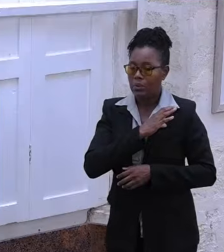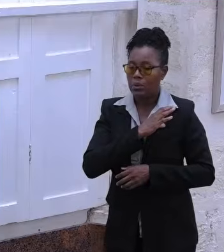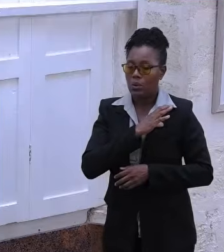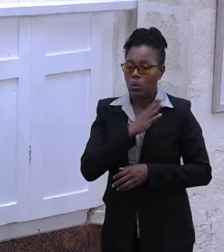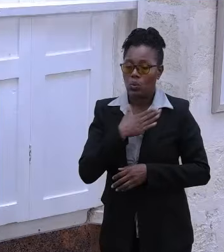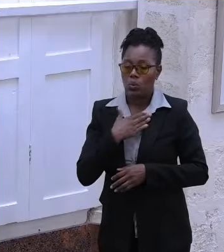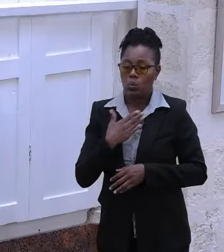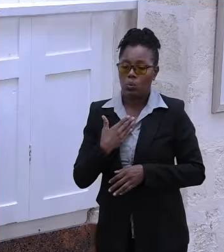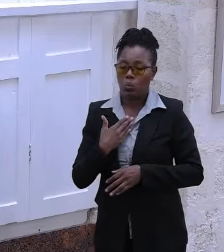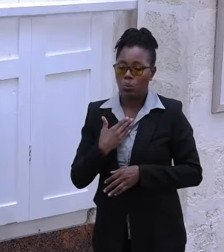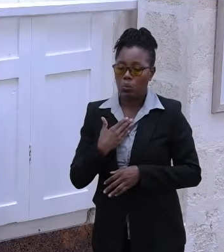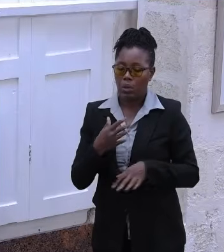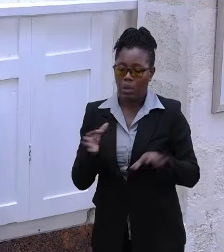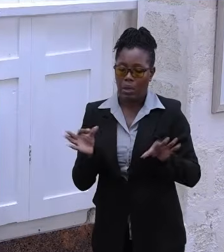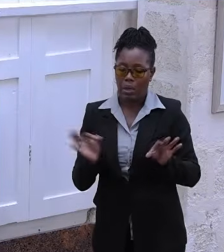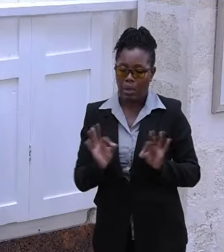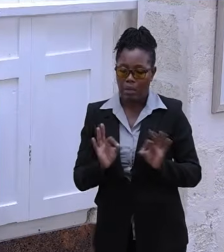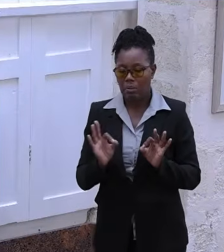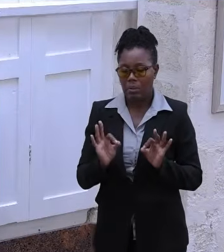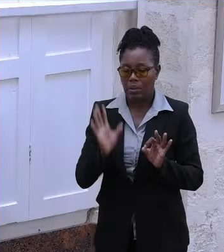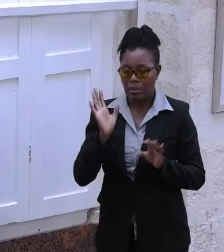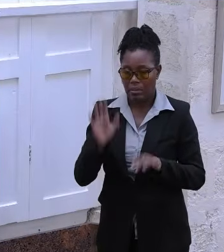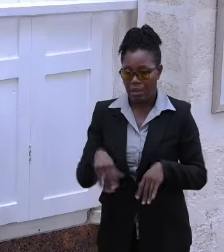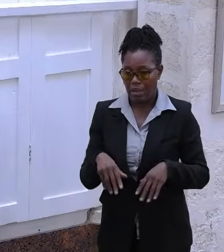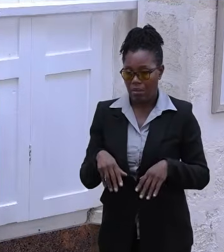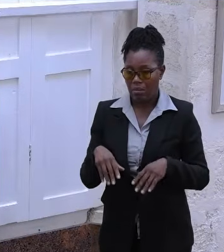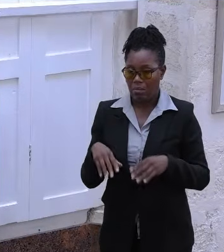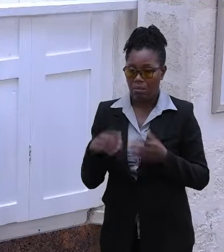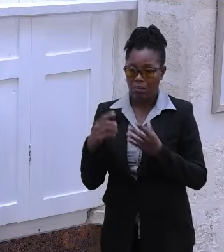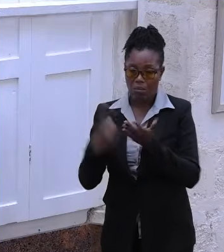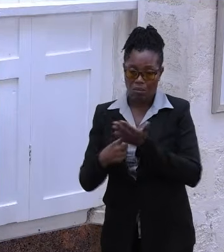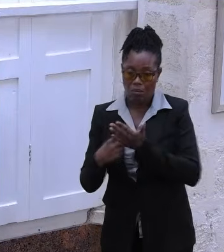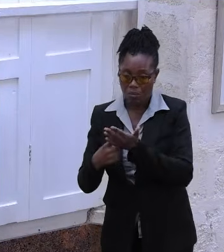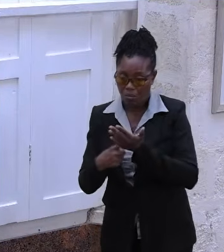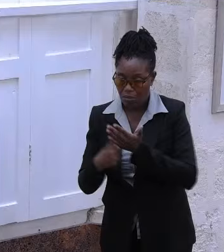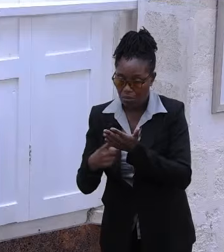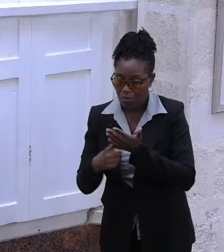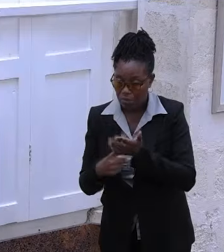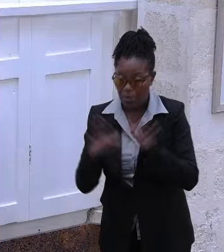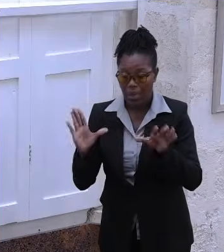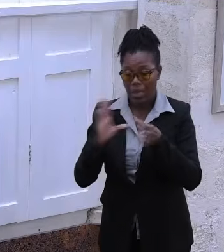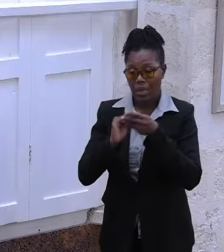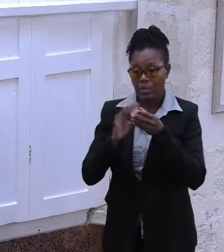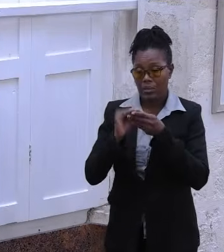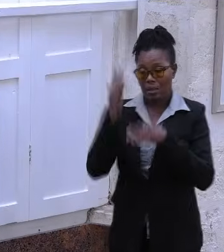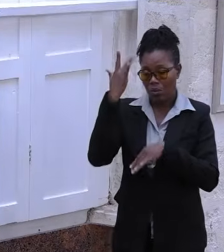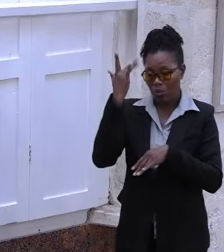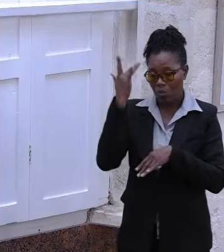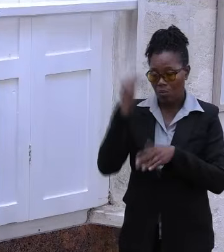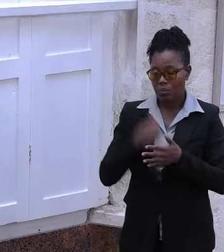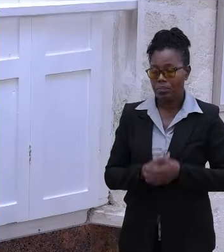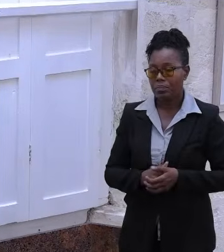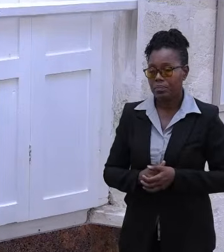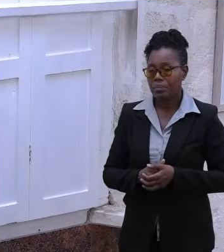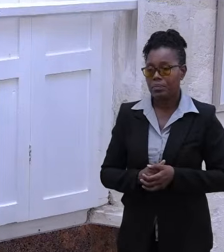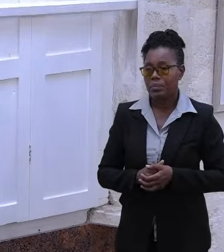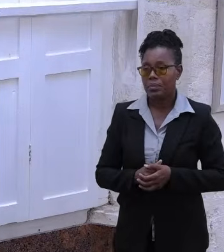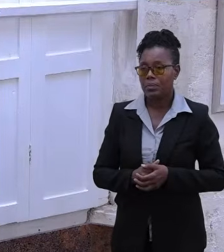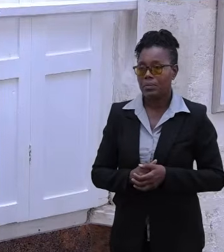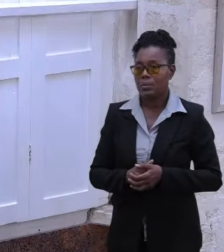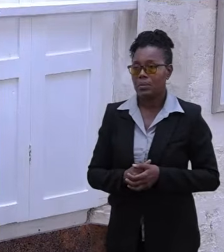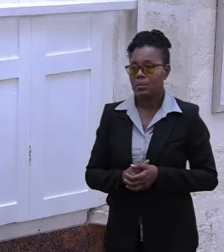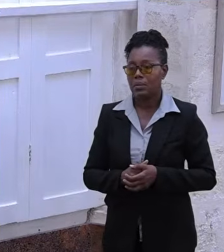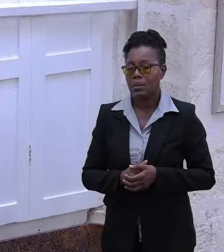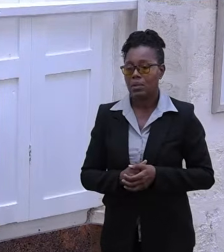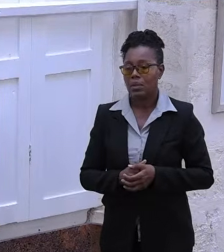itself into that sort of conversation, right? But I said that to say I was going to just echo the